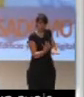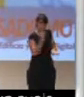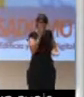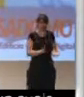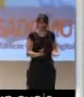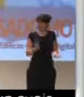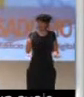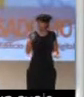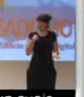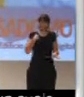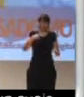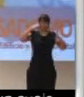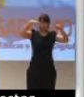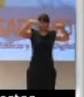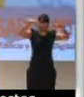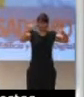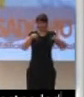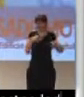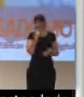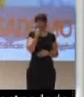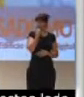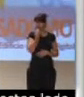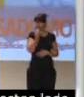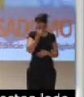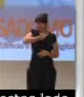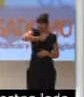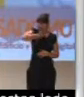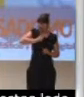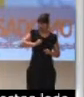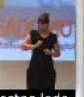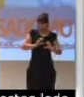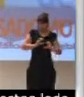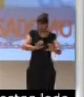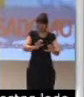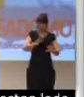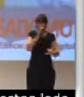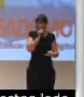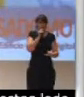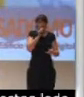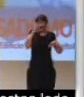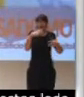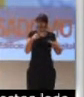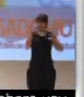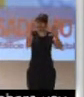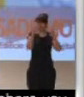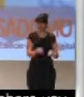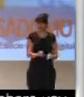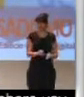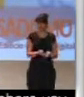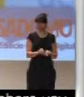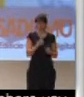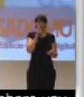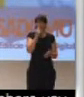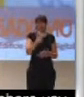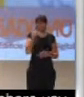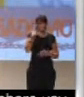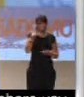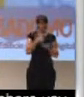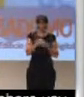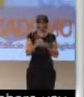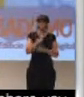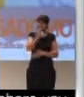you have certain LED lights, LEDs, would that say that the heating is on. I want to switch it off, so that's what I'll